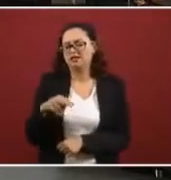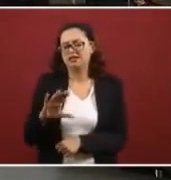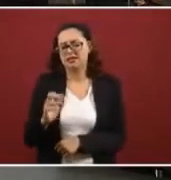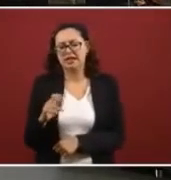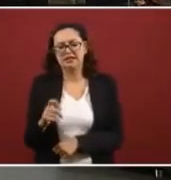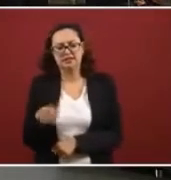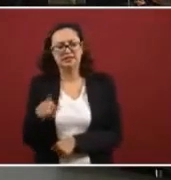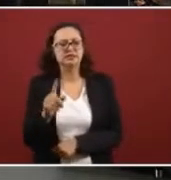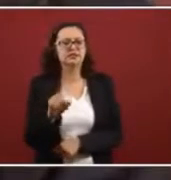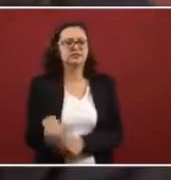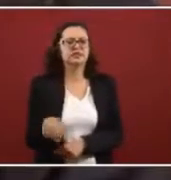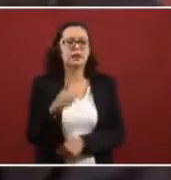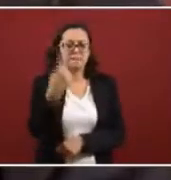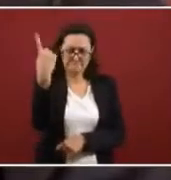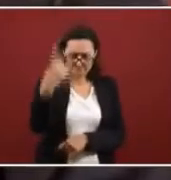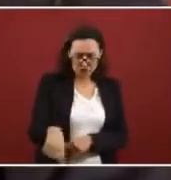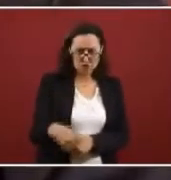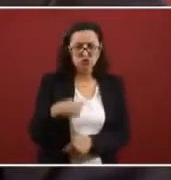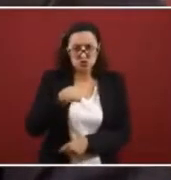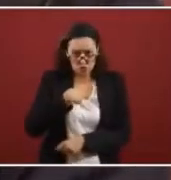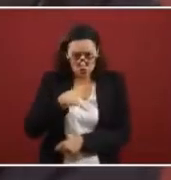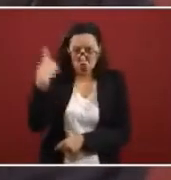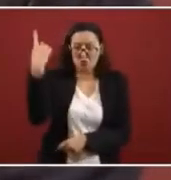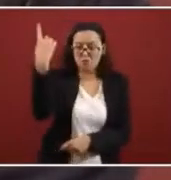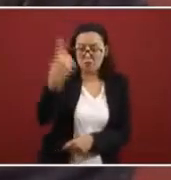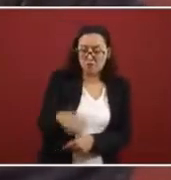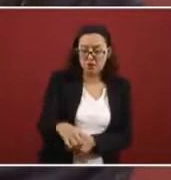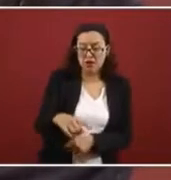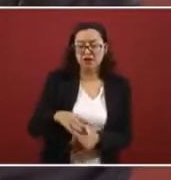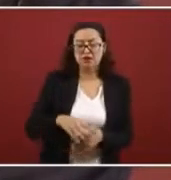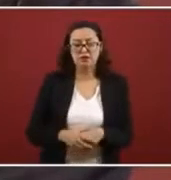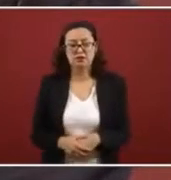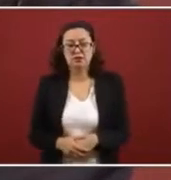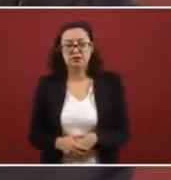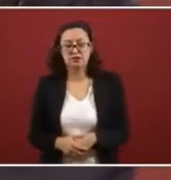if she received the order from the president to do